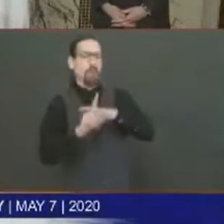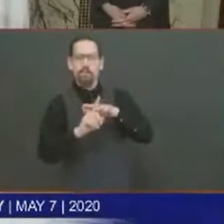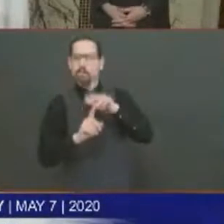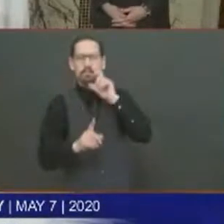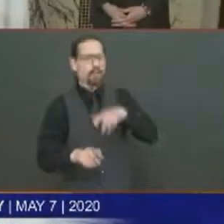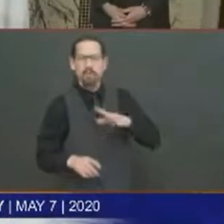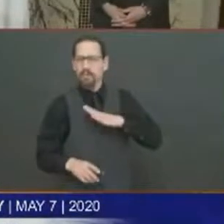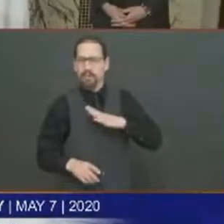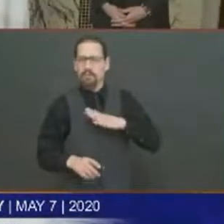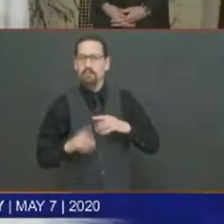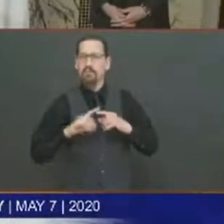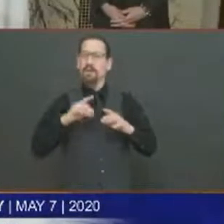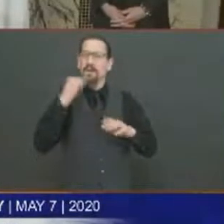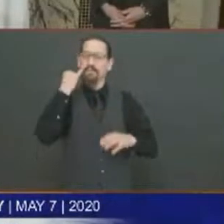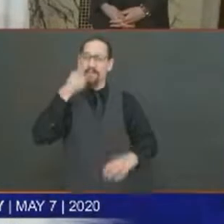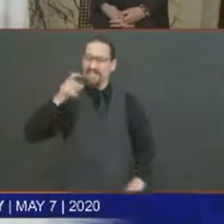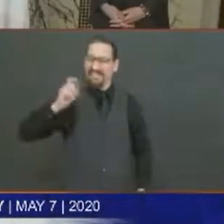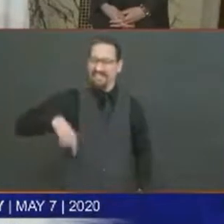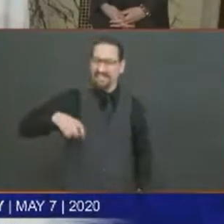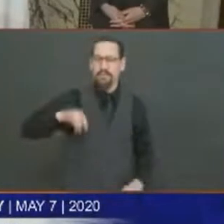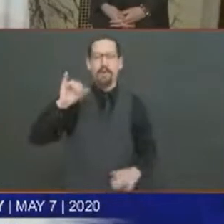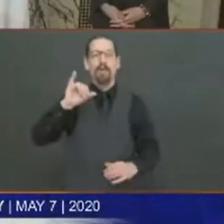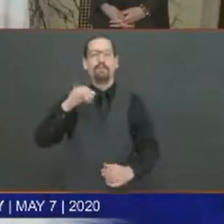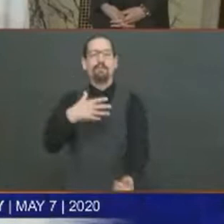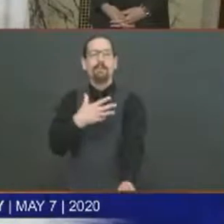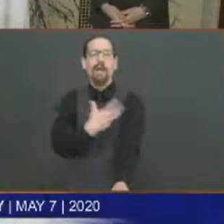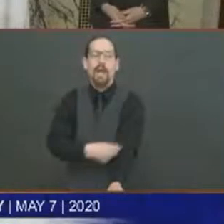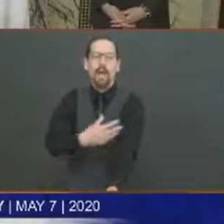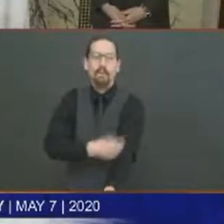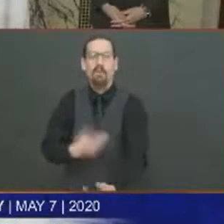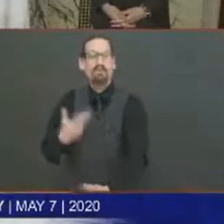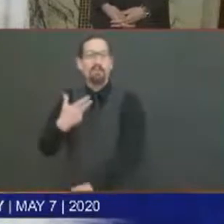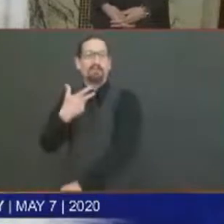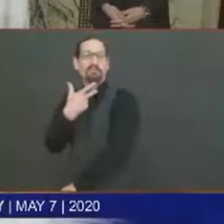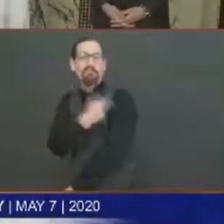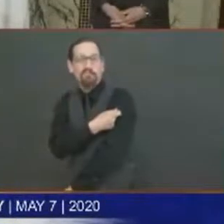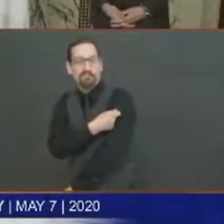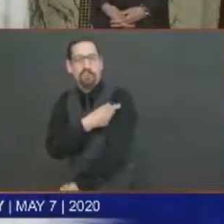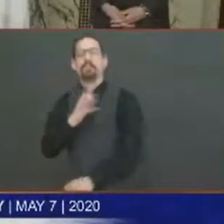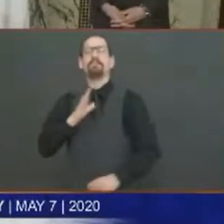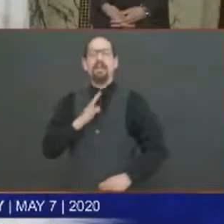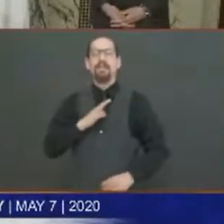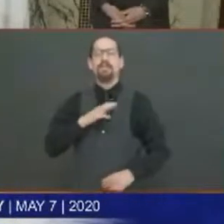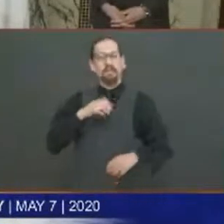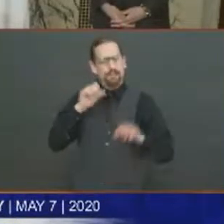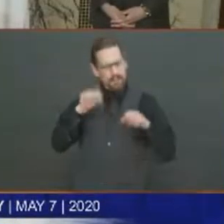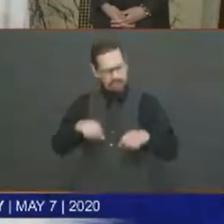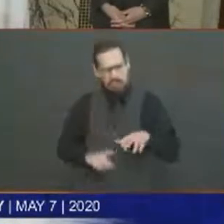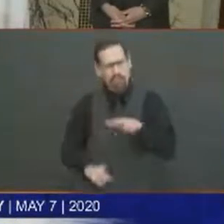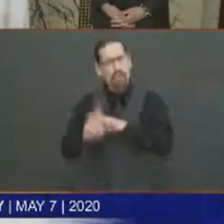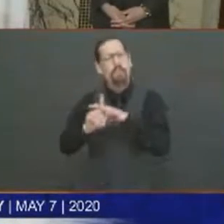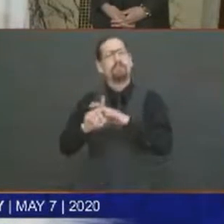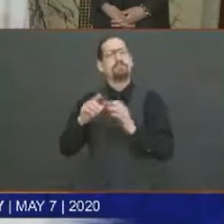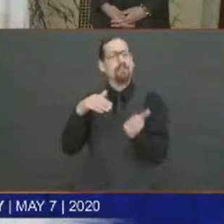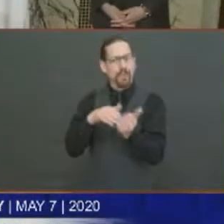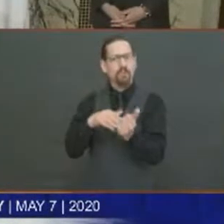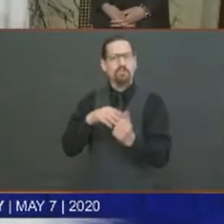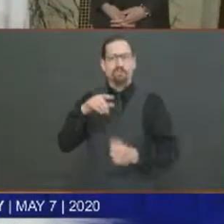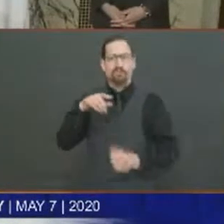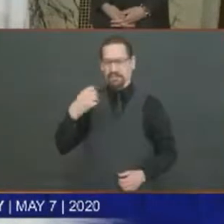immunization, if your doctor says that he or she wants to see you, it's okay. It's time to start doing